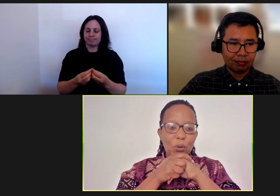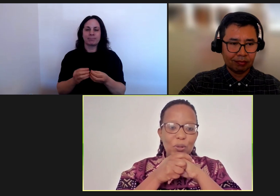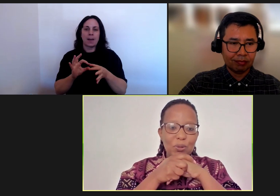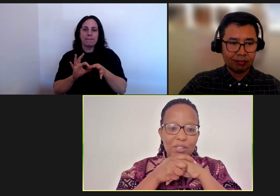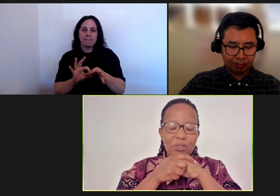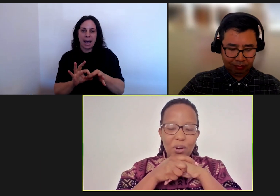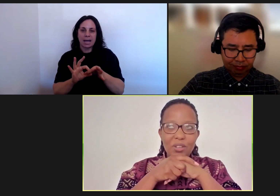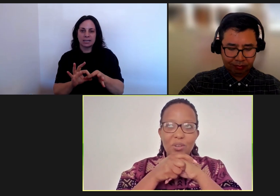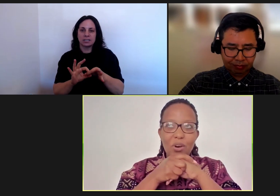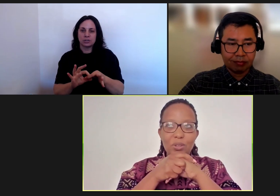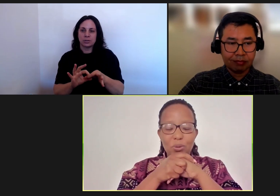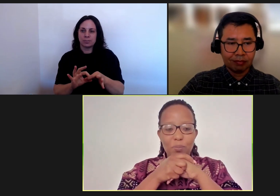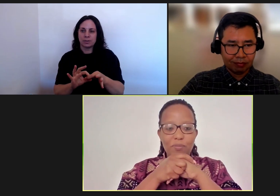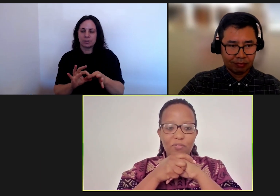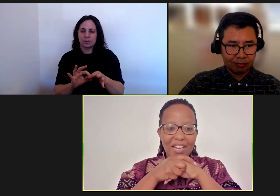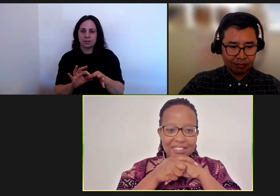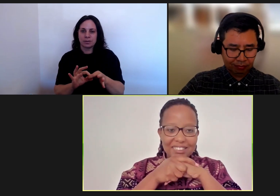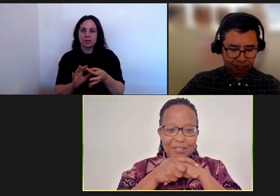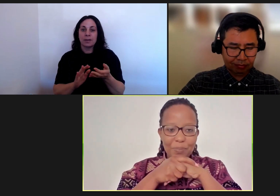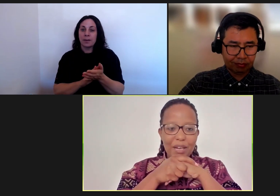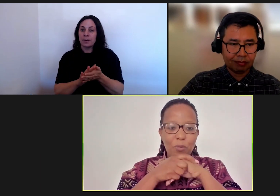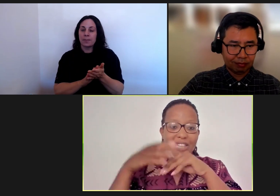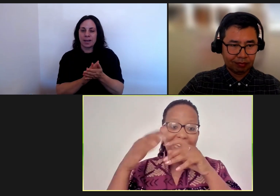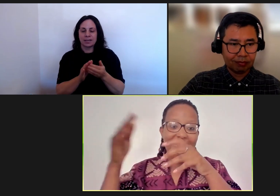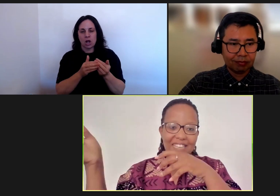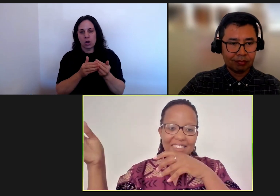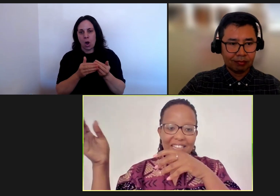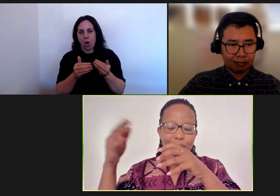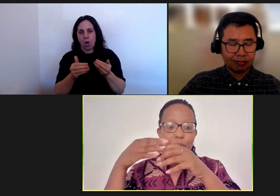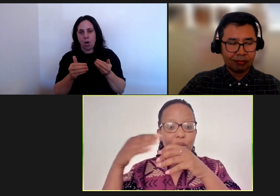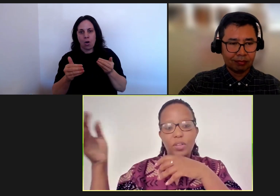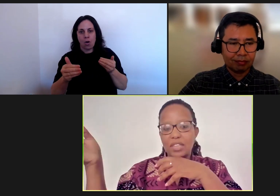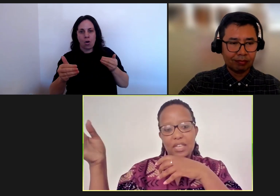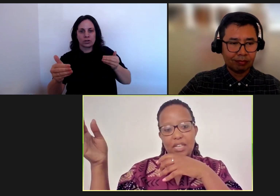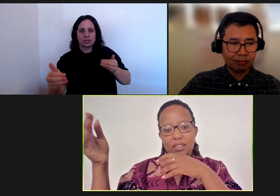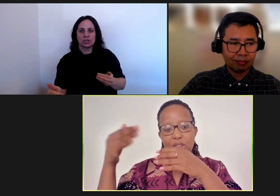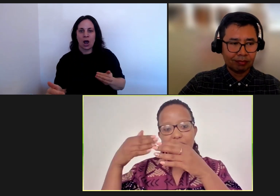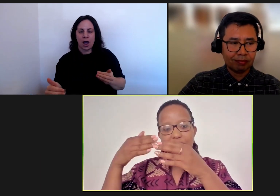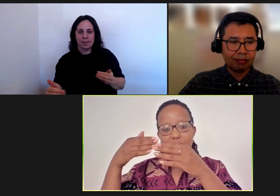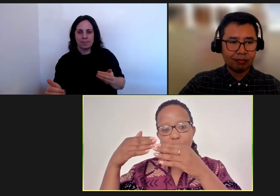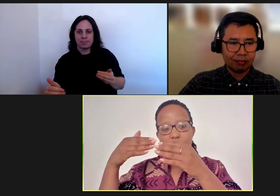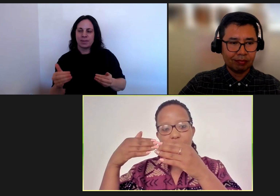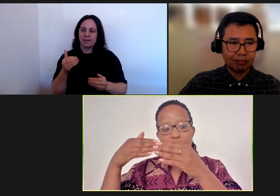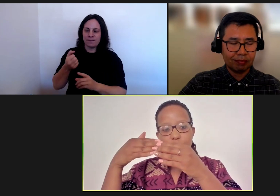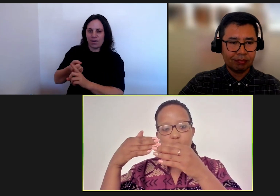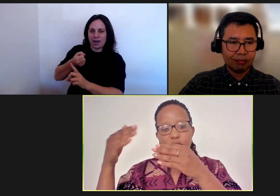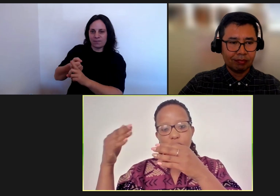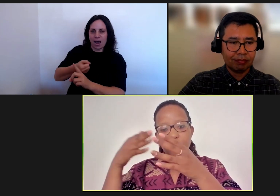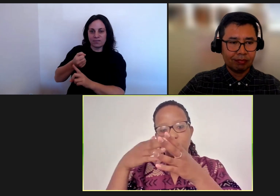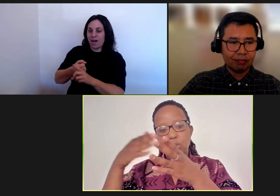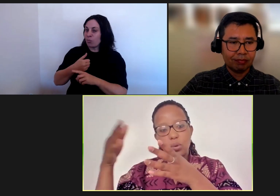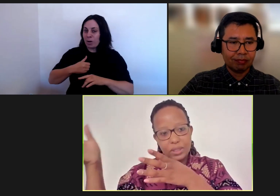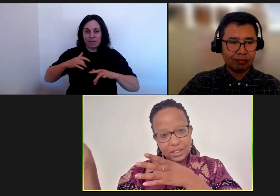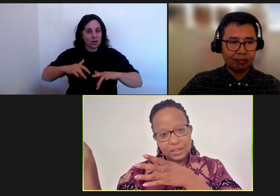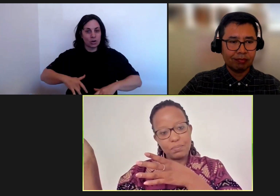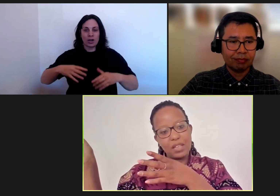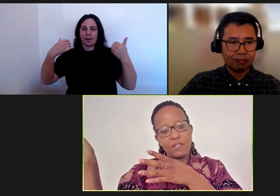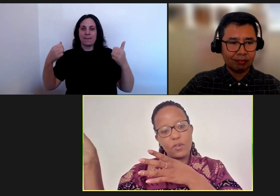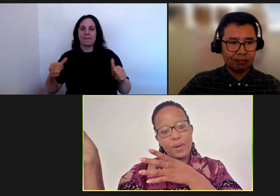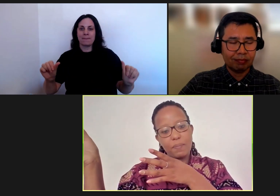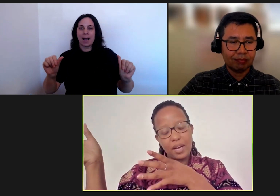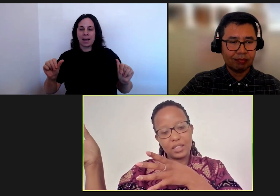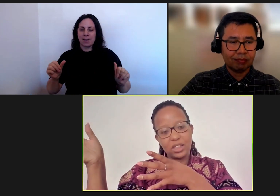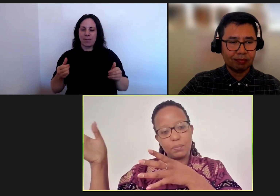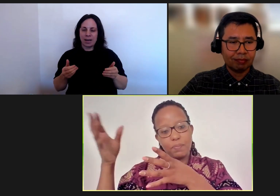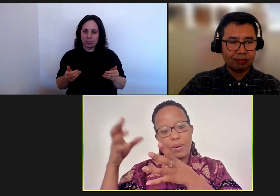it's a long-term fight. We can get there, but we're not there yet. We just need to move towards